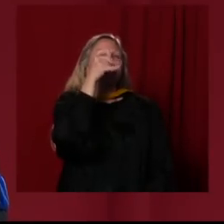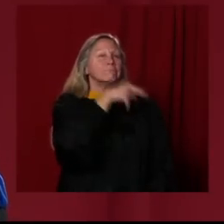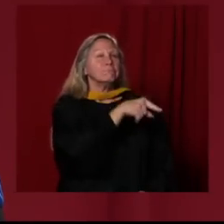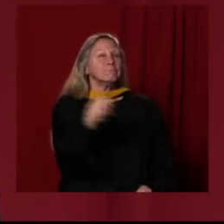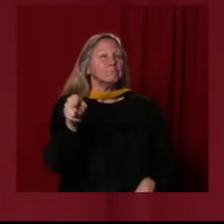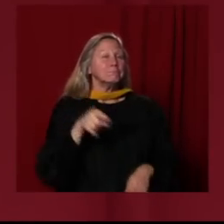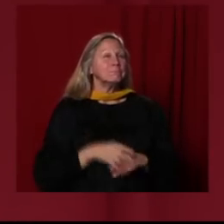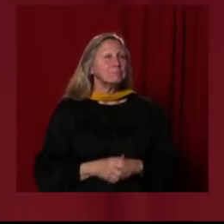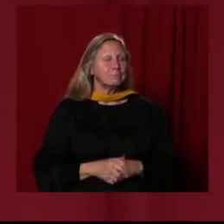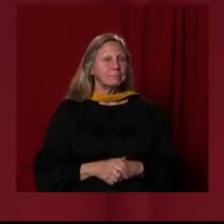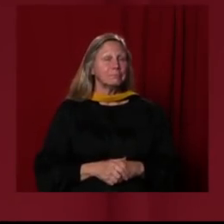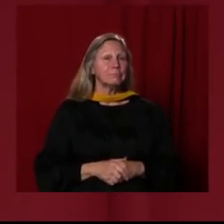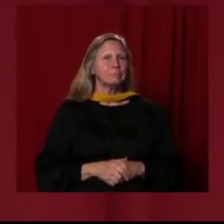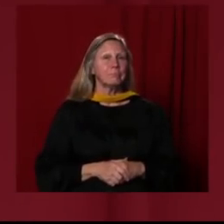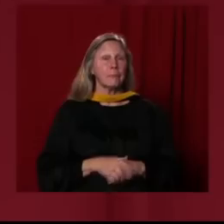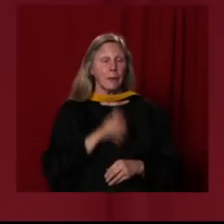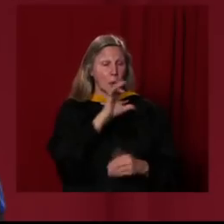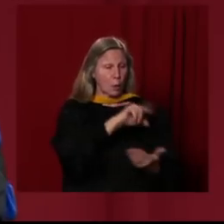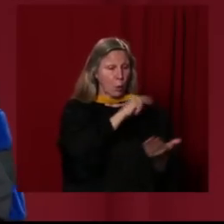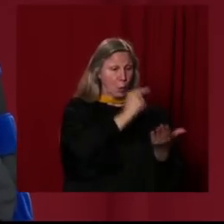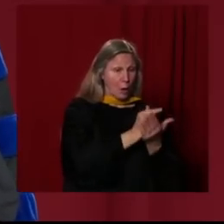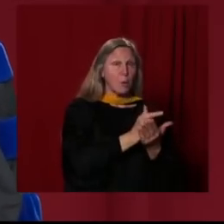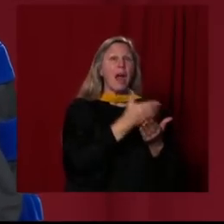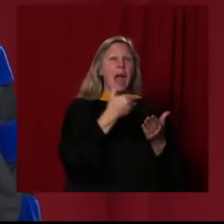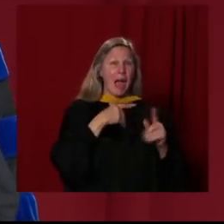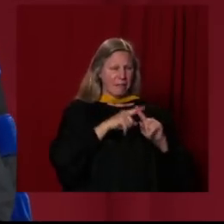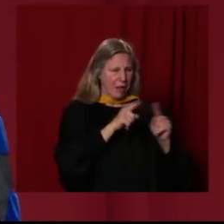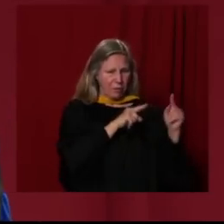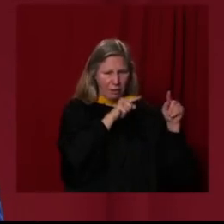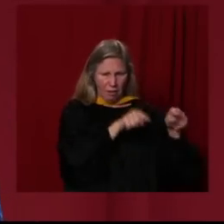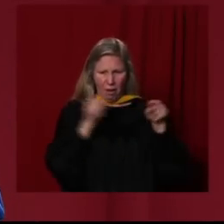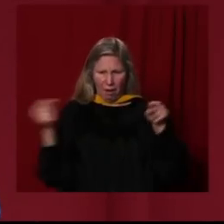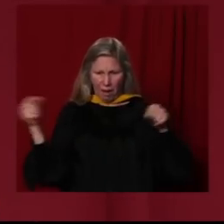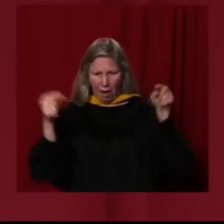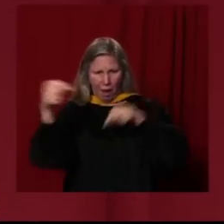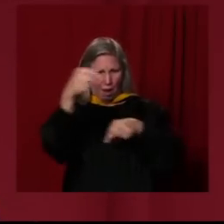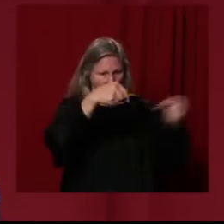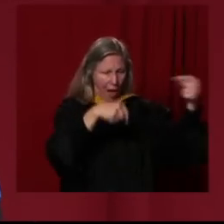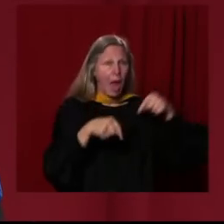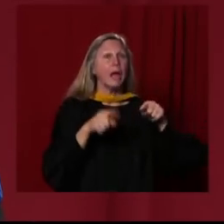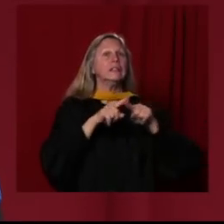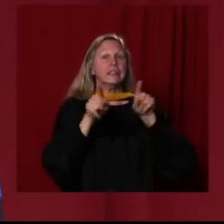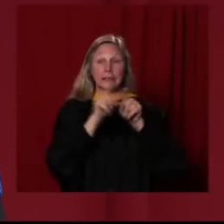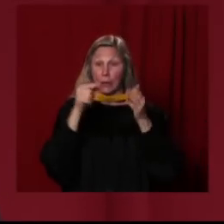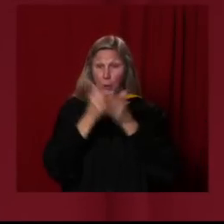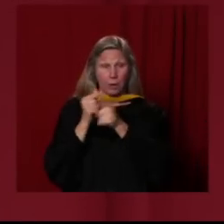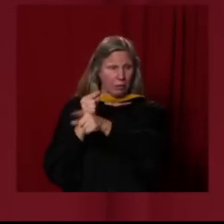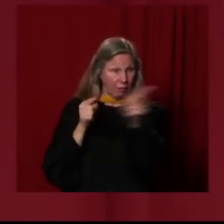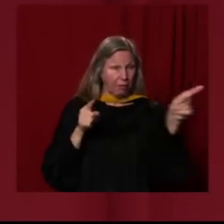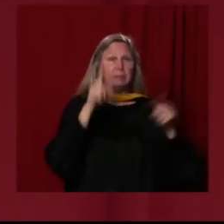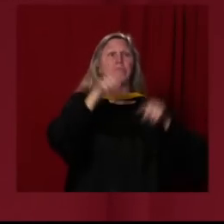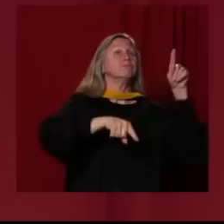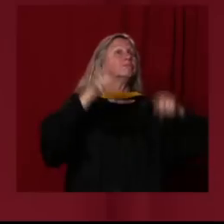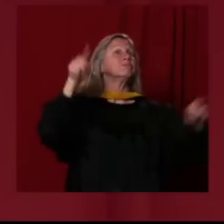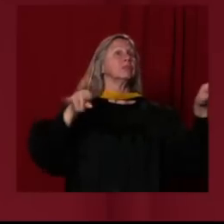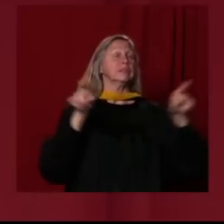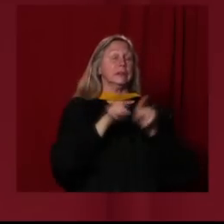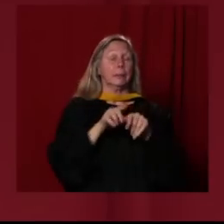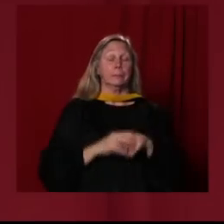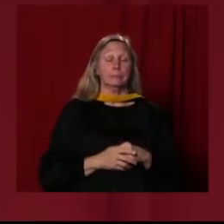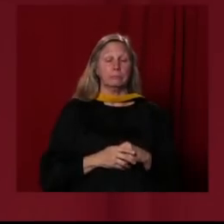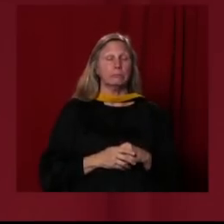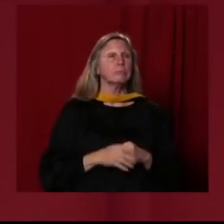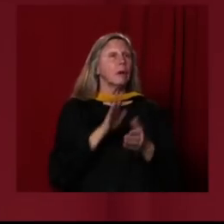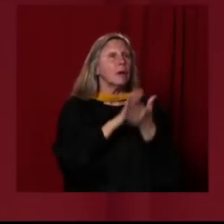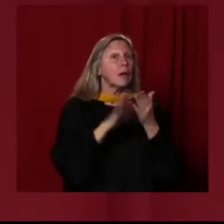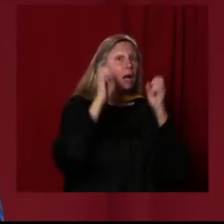There are as many paths to graduation as there are graduates here today. Now, college education is as much